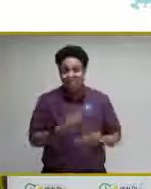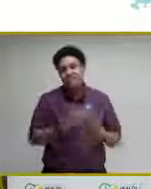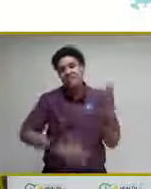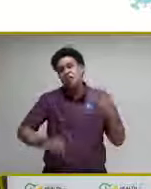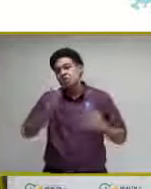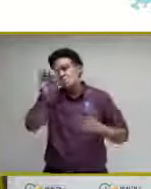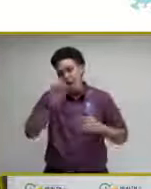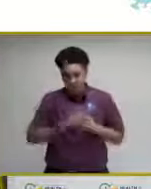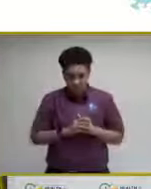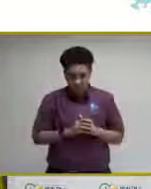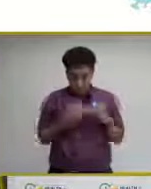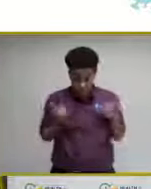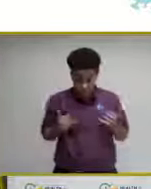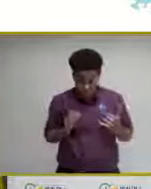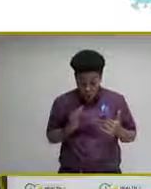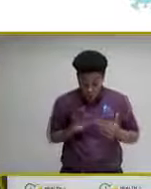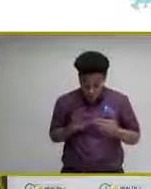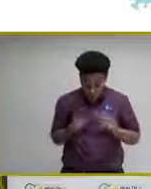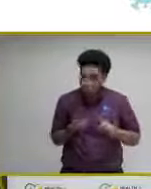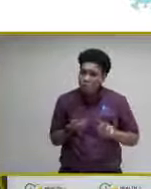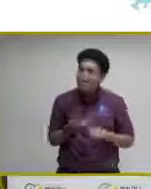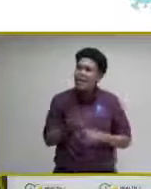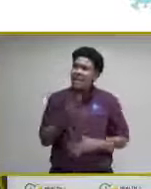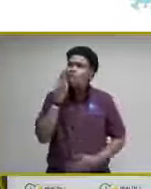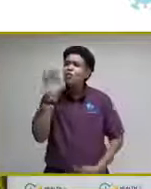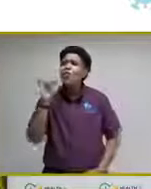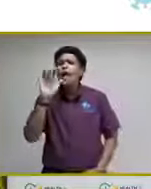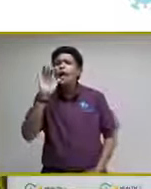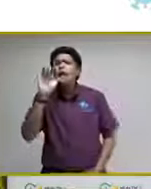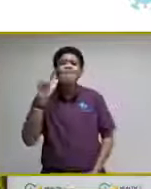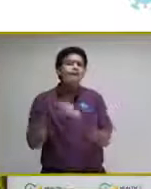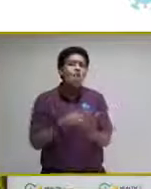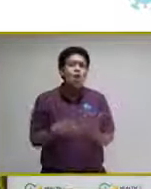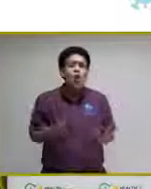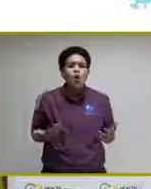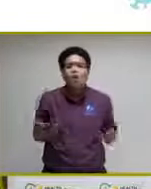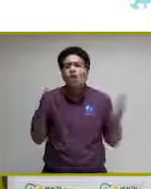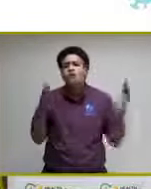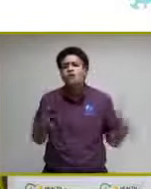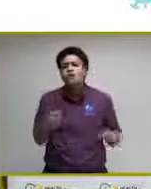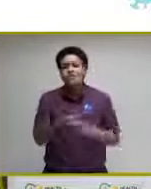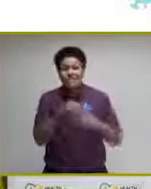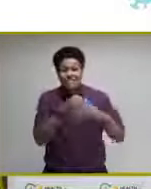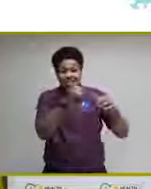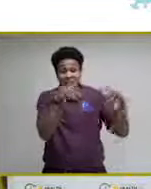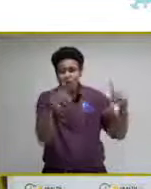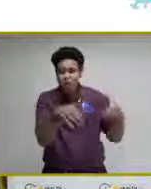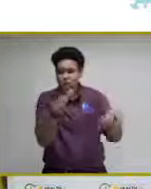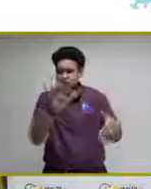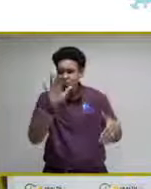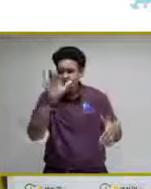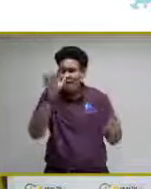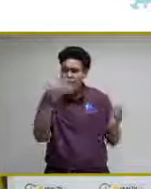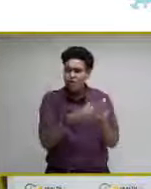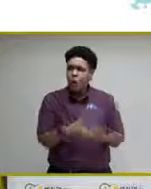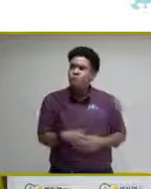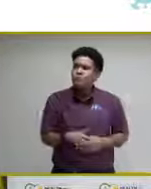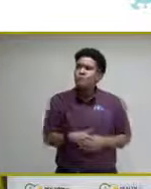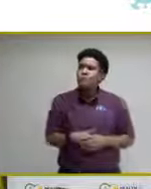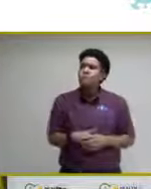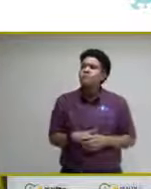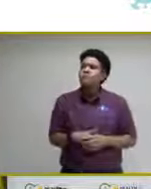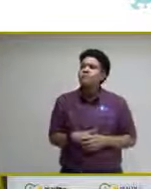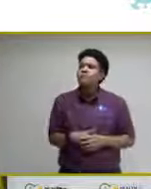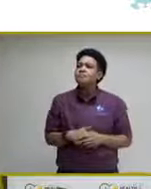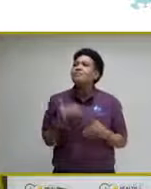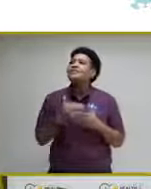1. Right now, our numbers are looking like 25,000 persons in that group. The next